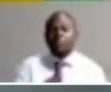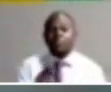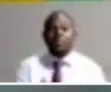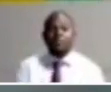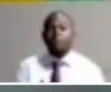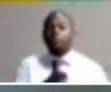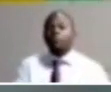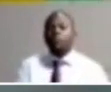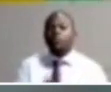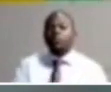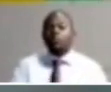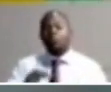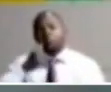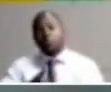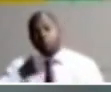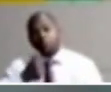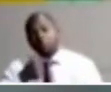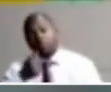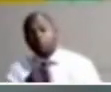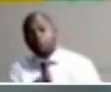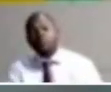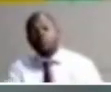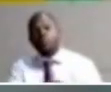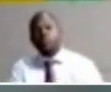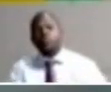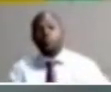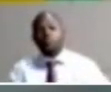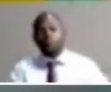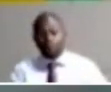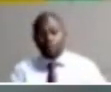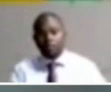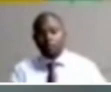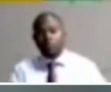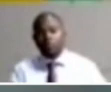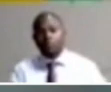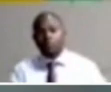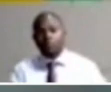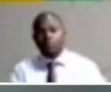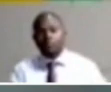are dying per day from this disease.